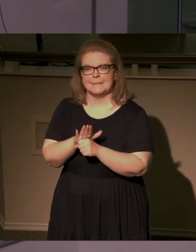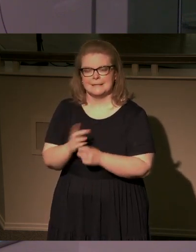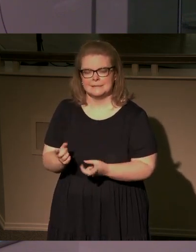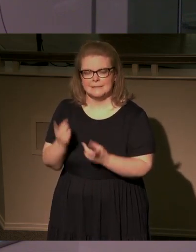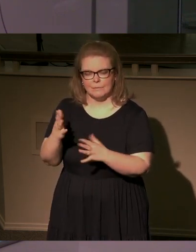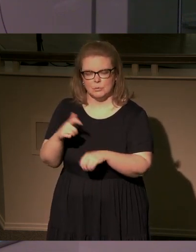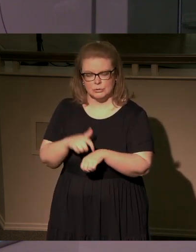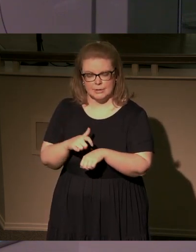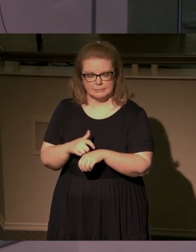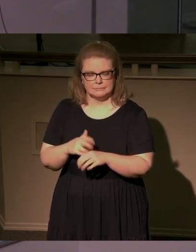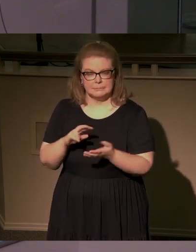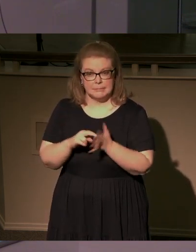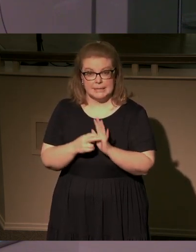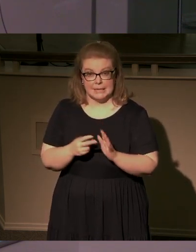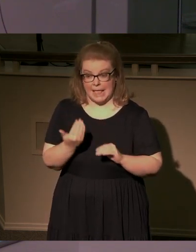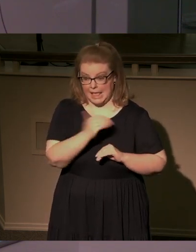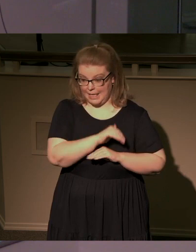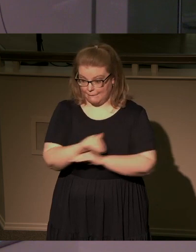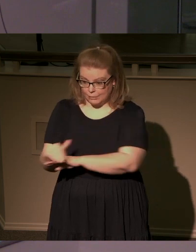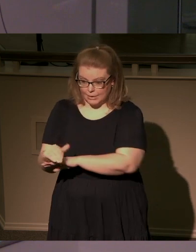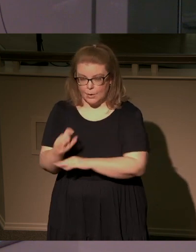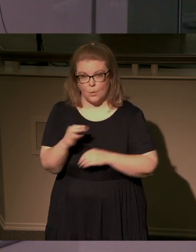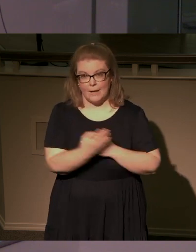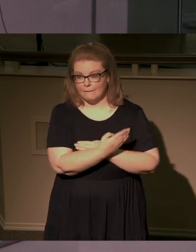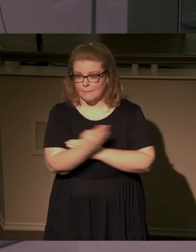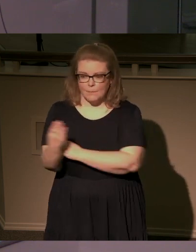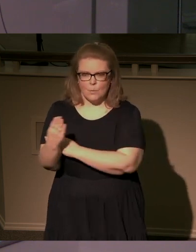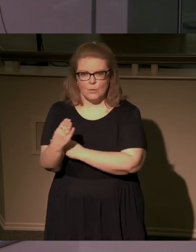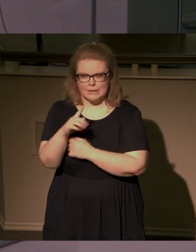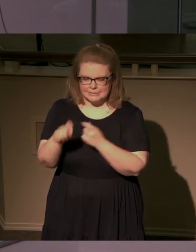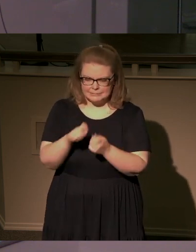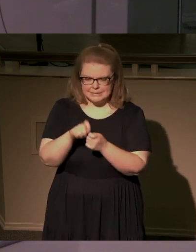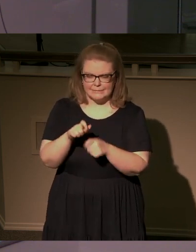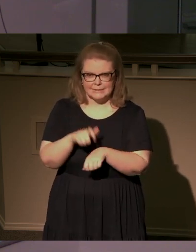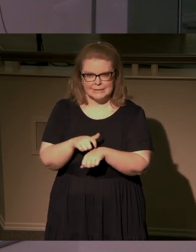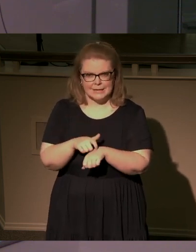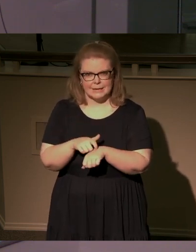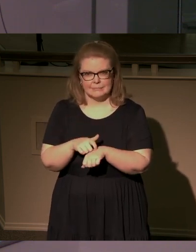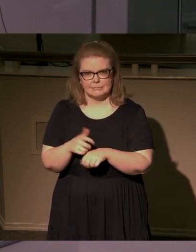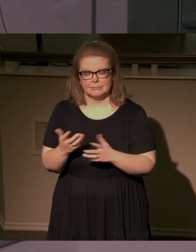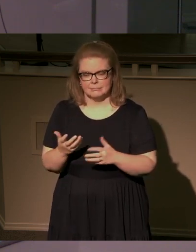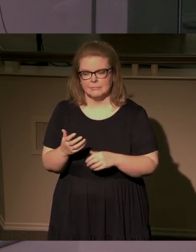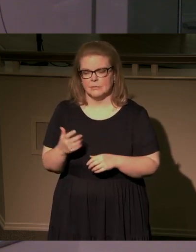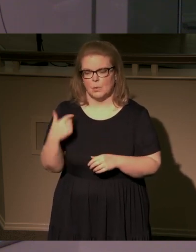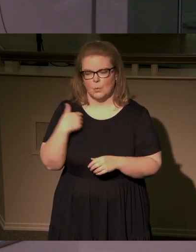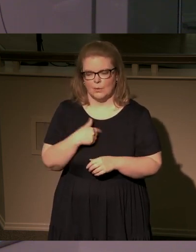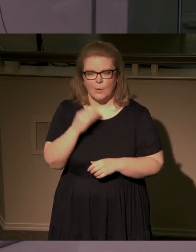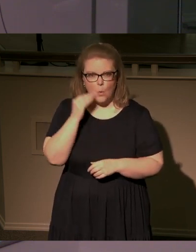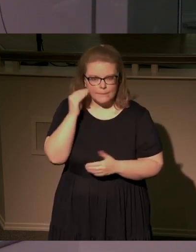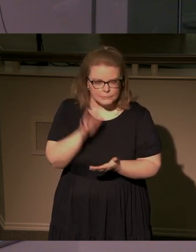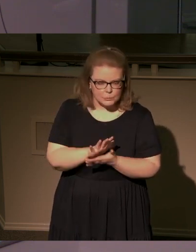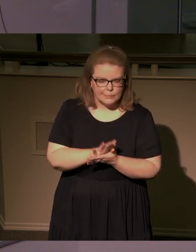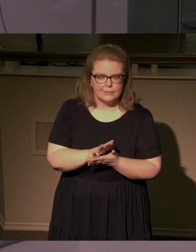words, it wasn't every night or every morning at a certain time. They had Bible classes as we homeschooled. They had different